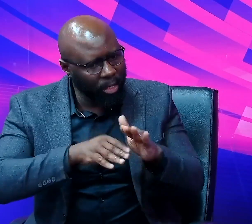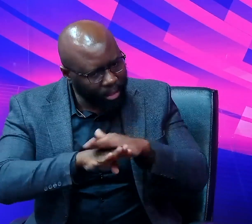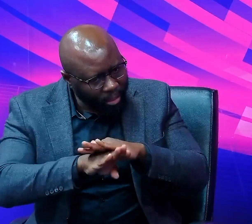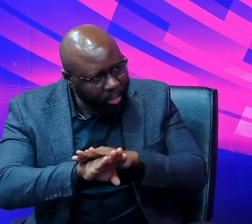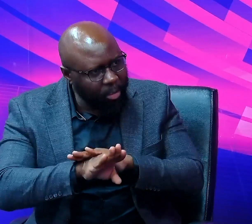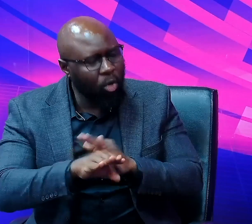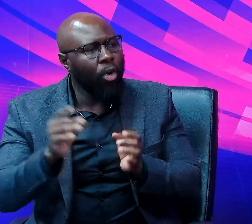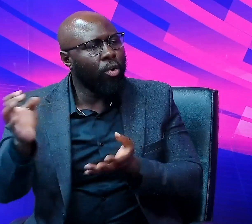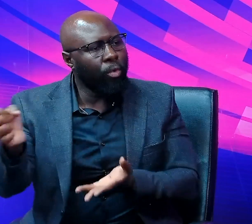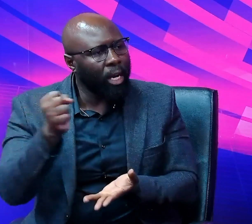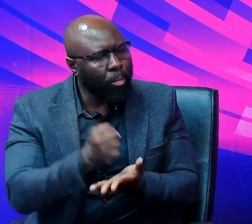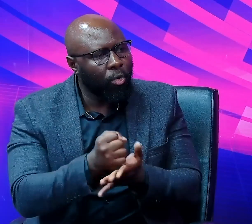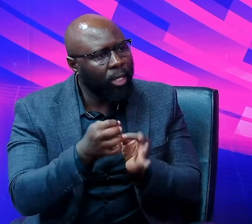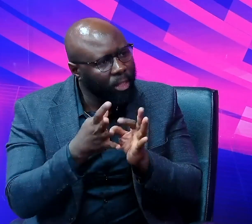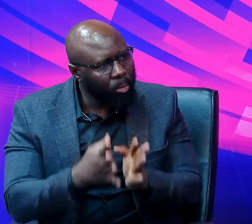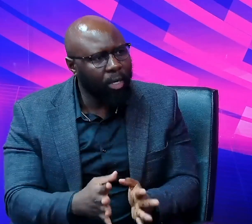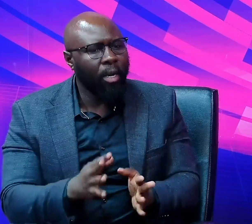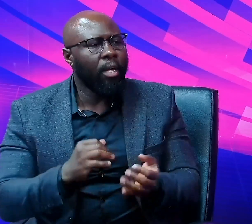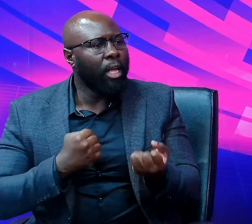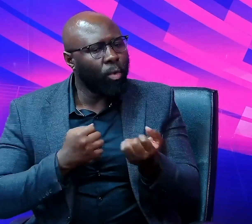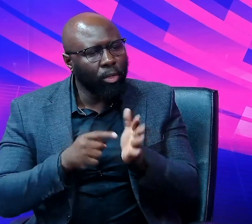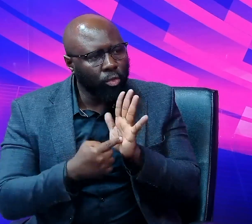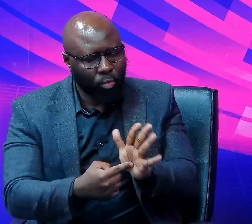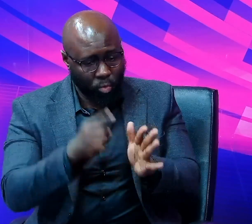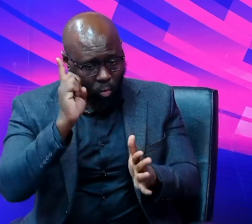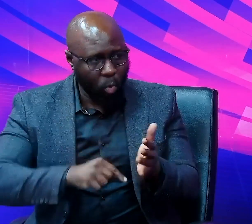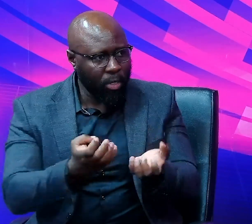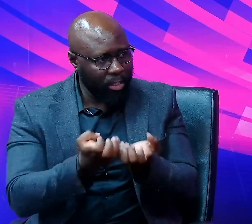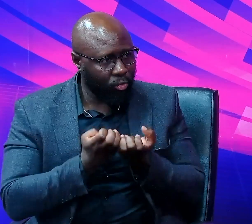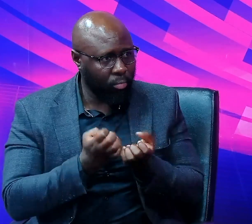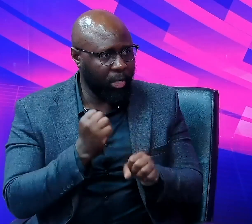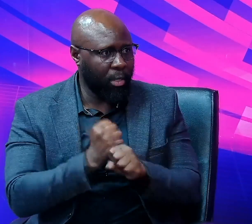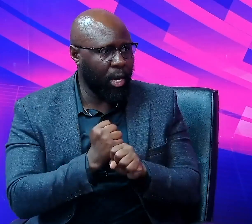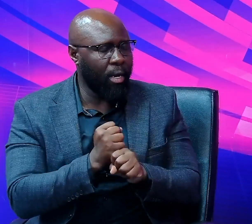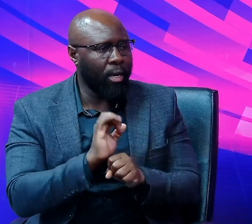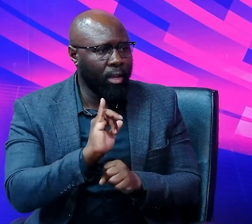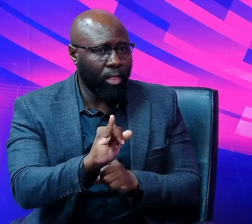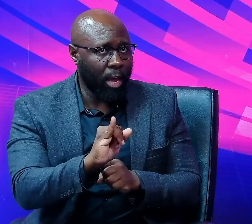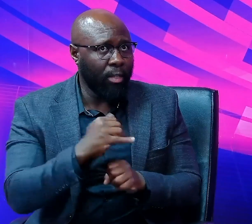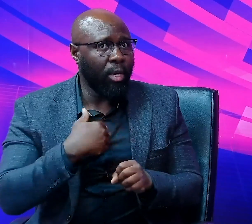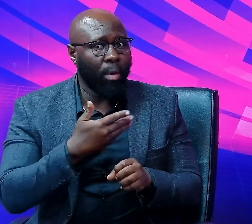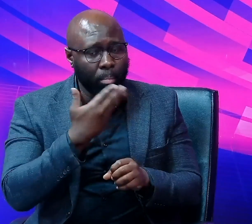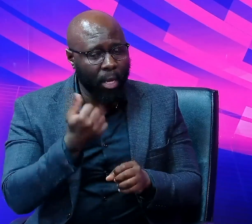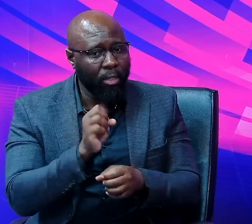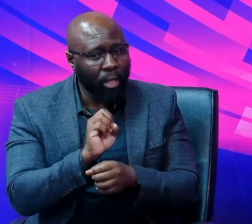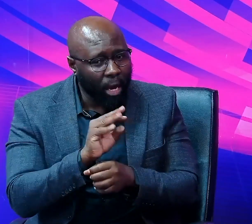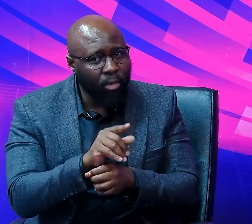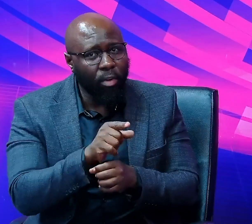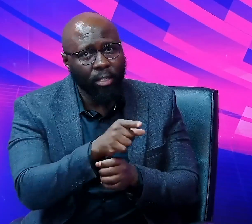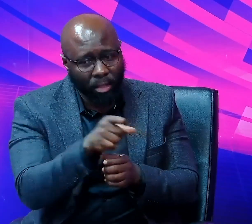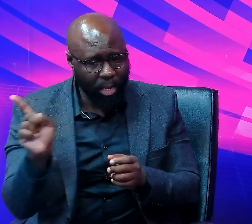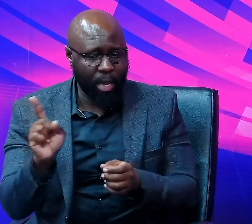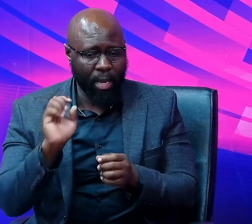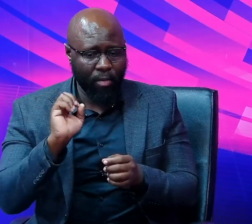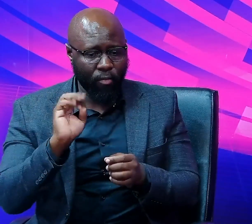that every service is accessible, that you have brought an interpreter on board whenever there is something.